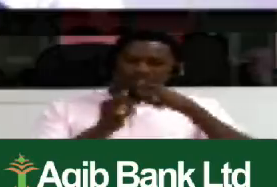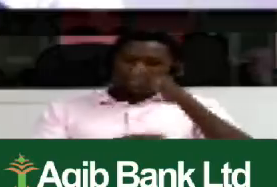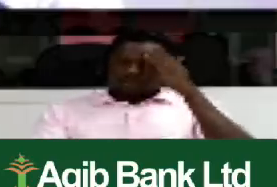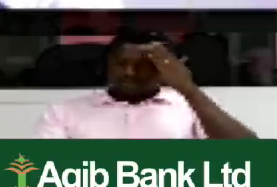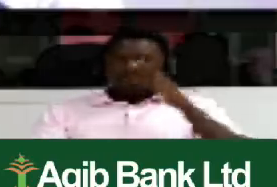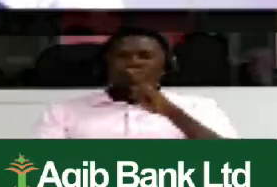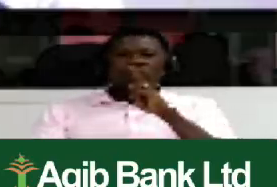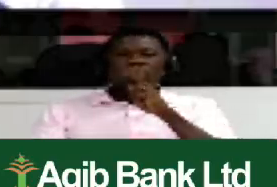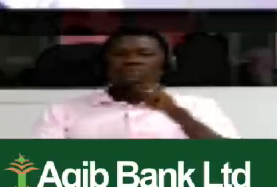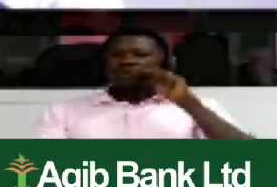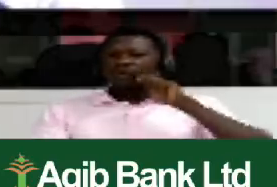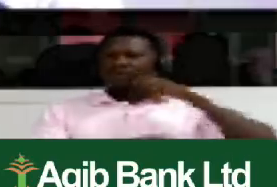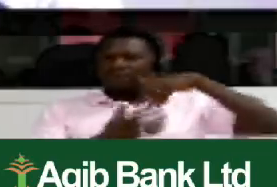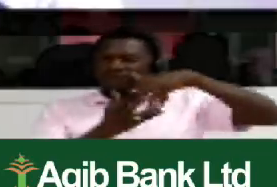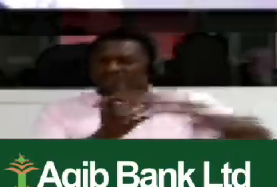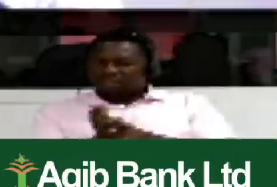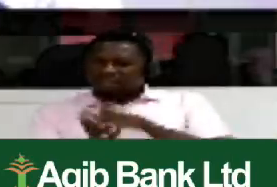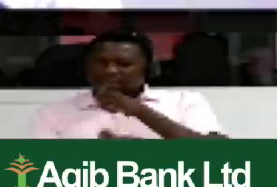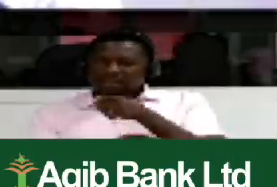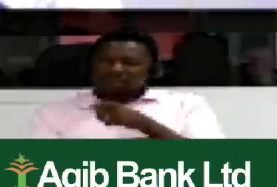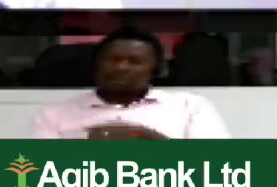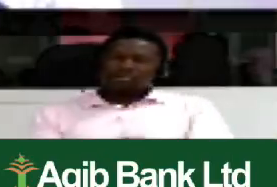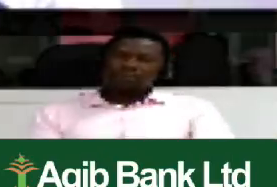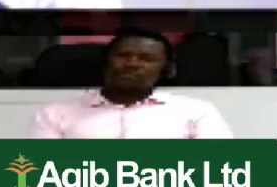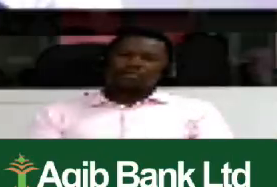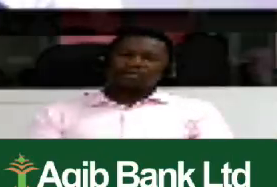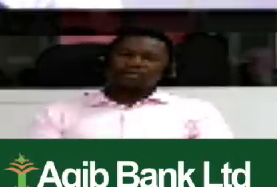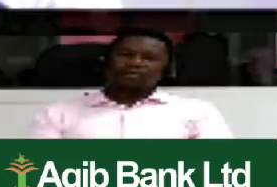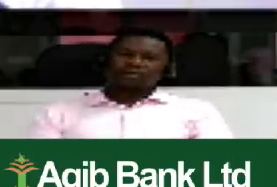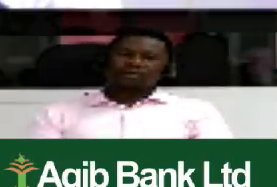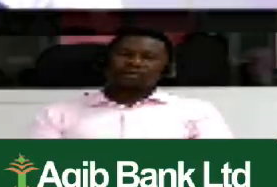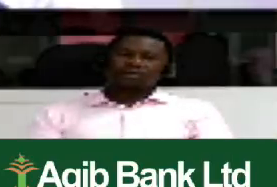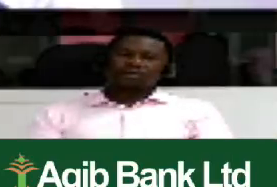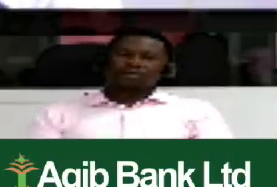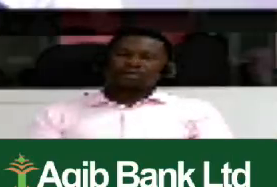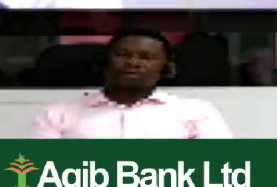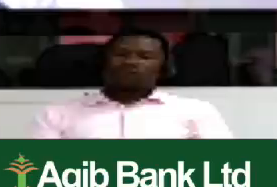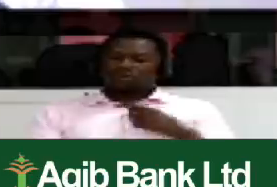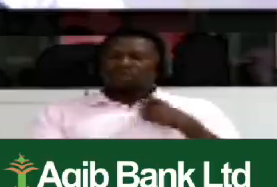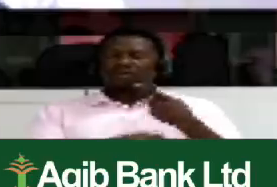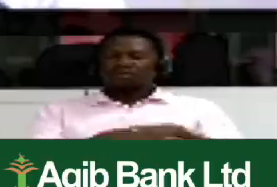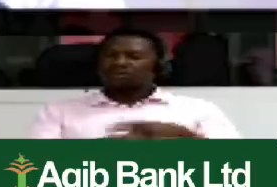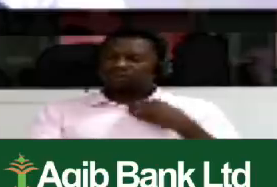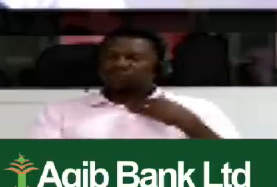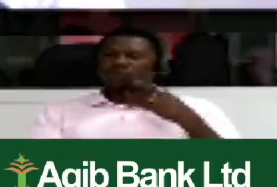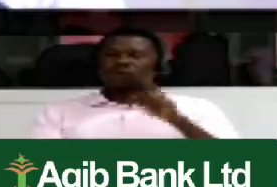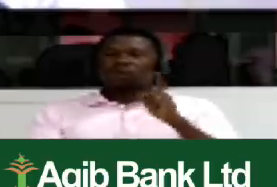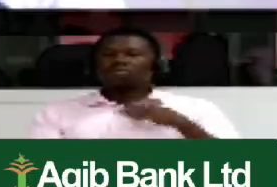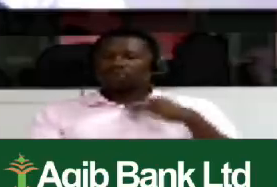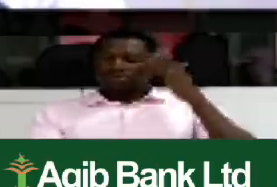Well, at some point, what I made to understand was,